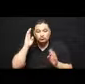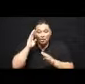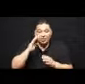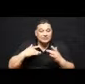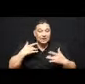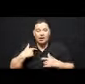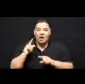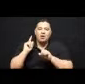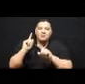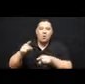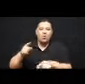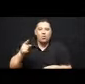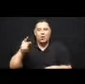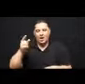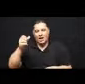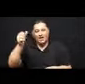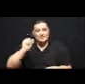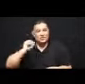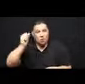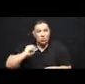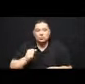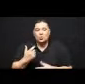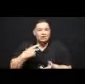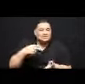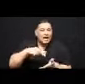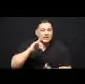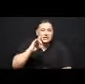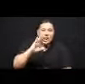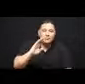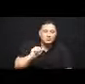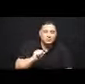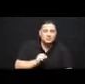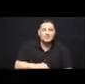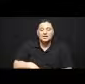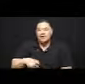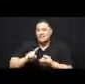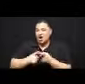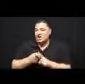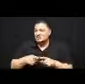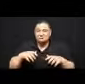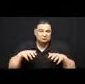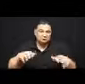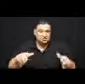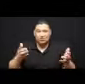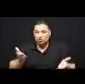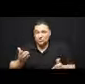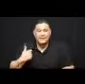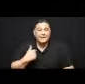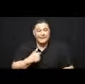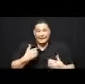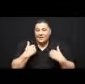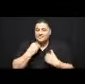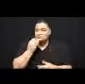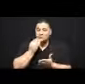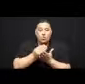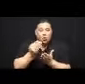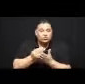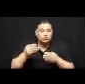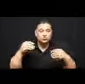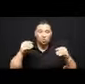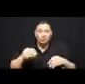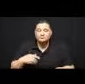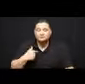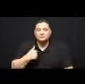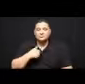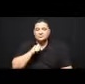clubs. Friends are in abundance here. We have a grocery store. I'm not saying there aren't